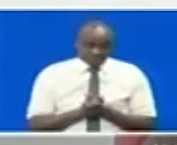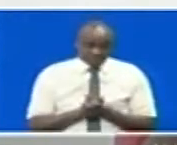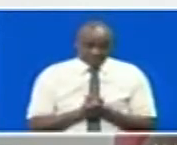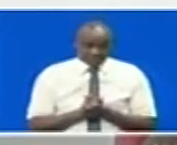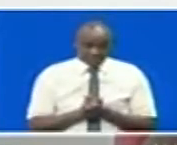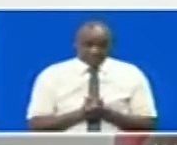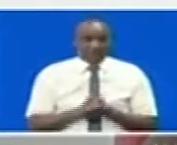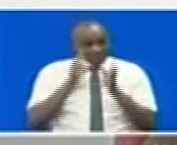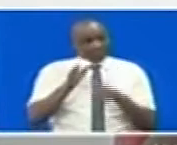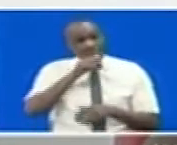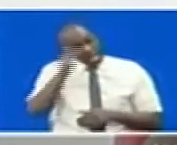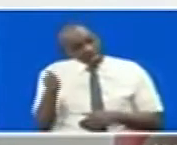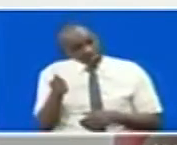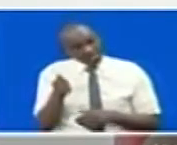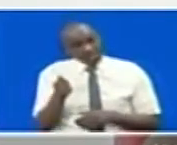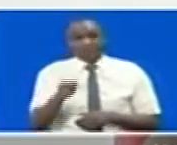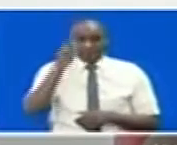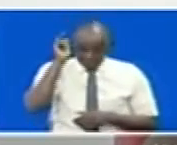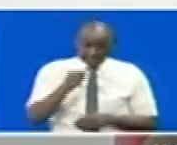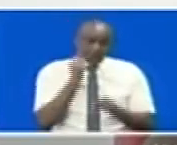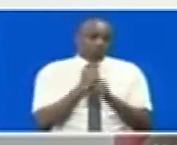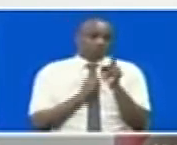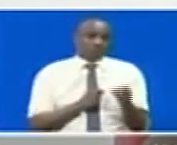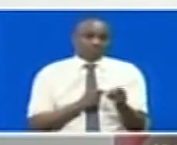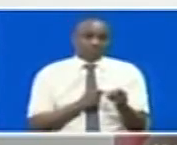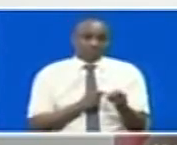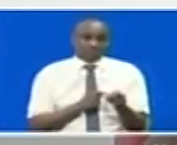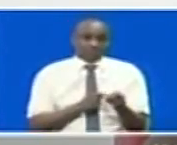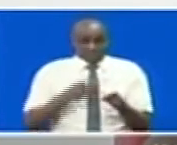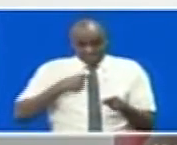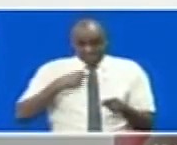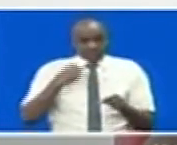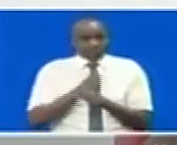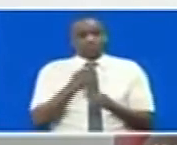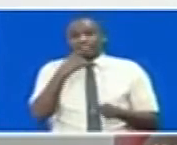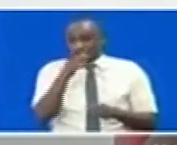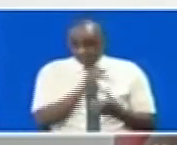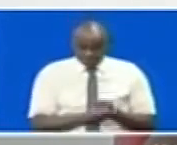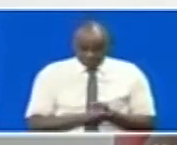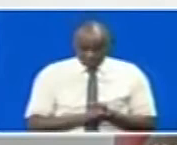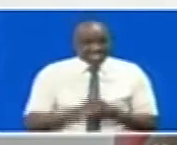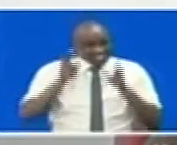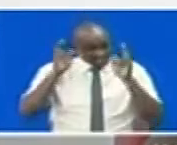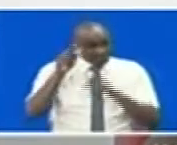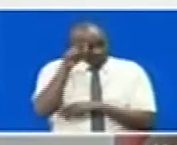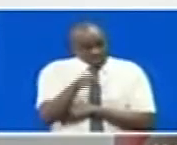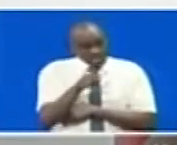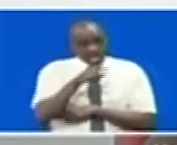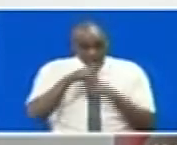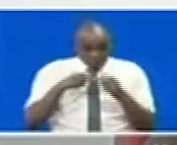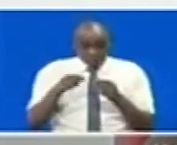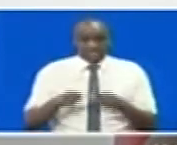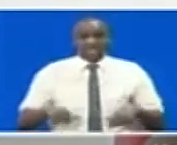that somebody else must do this apart from me. Let me tell you, the issue of